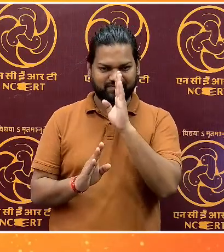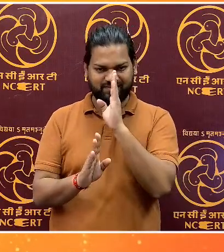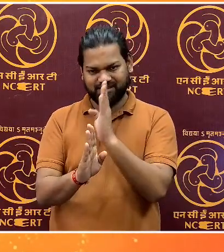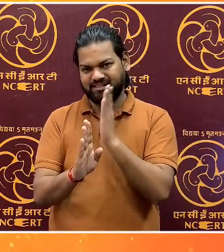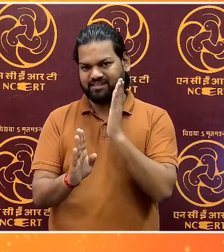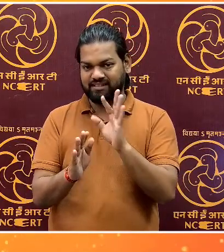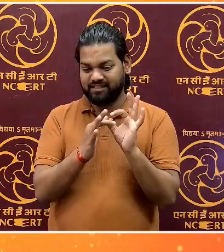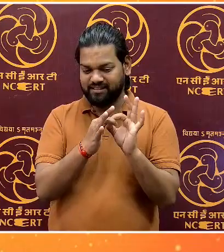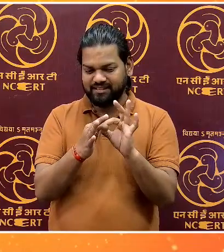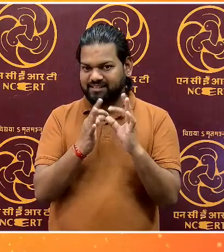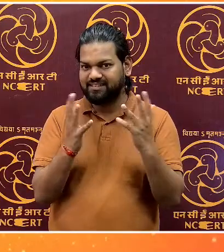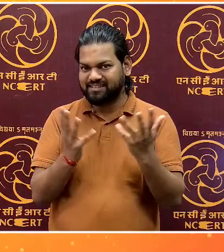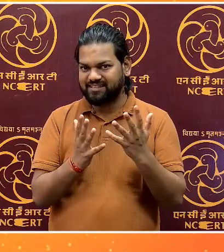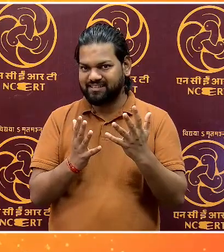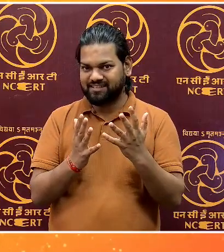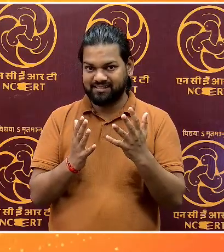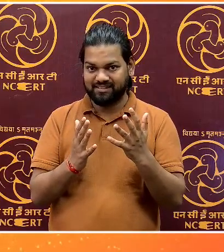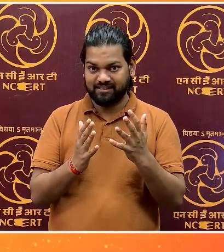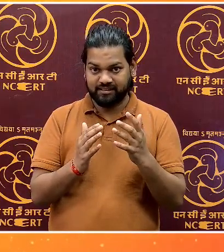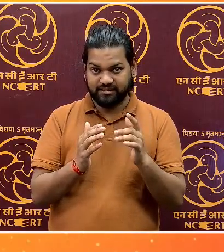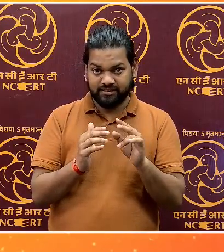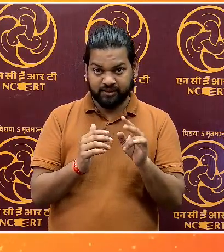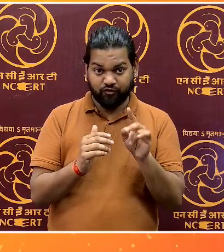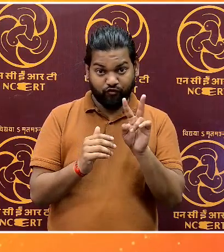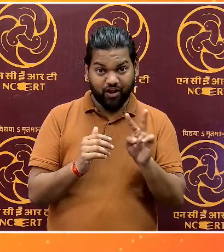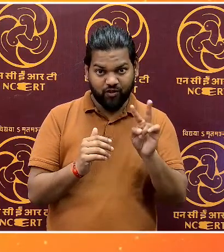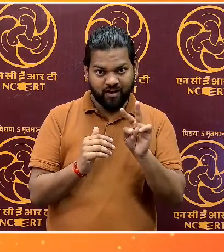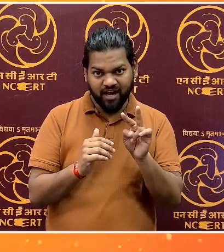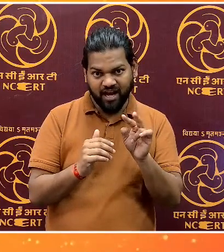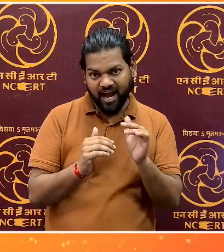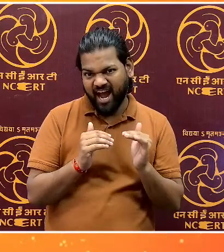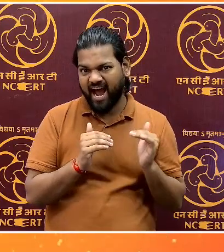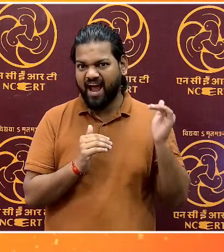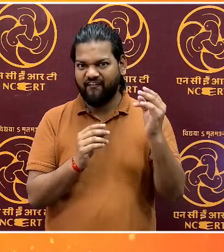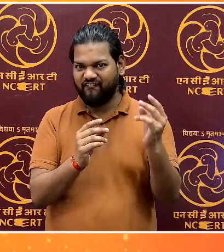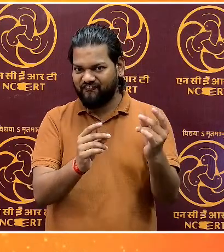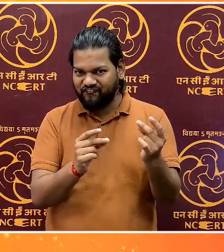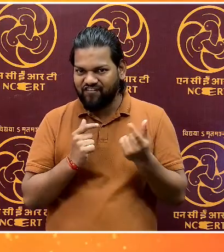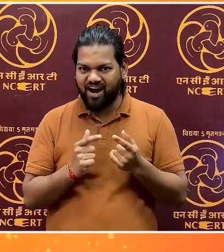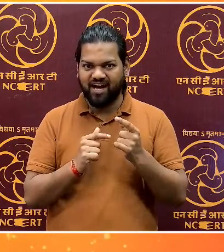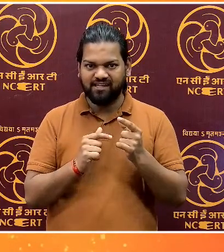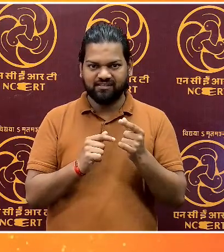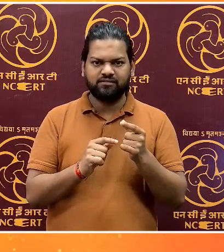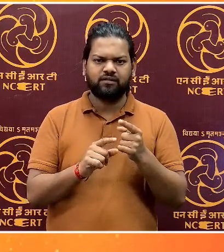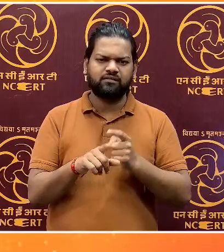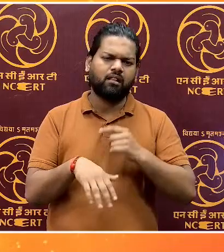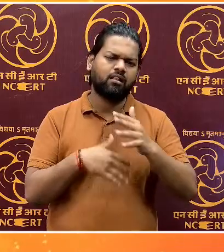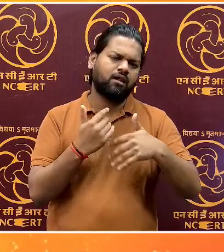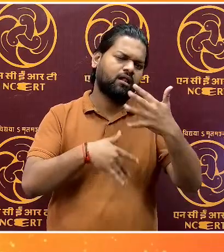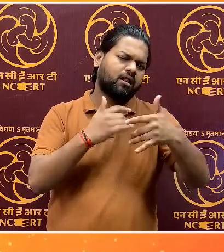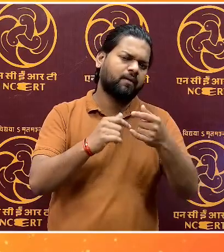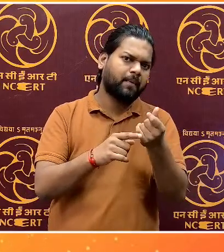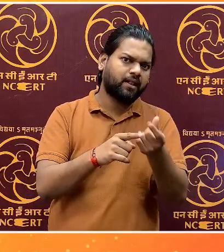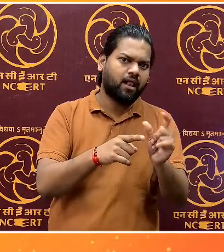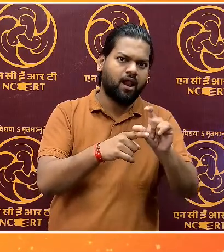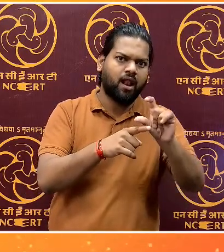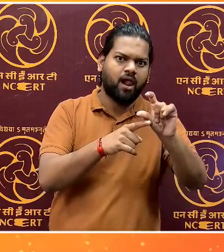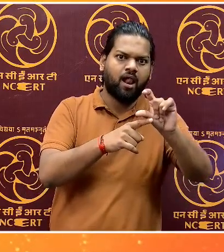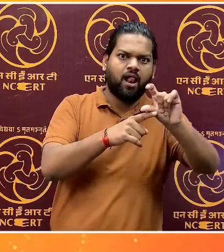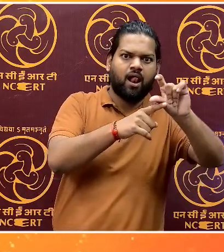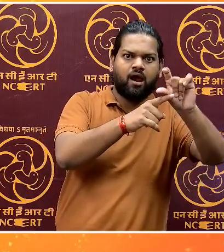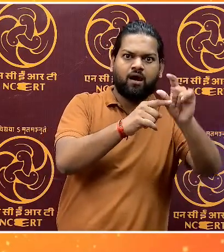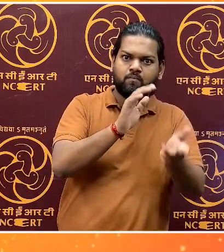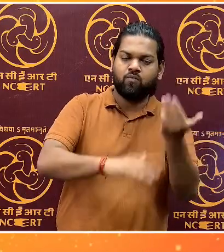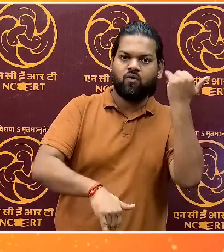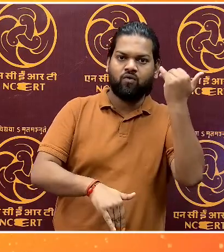the relation is that higher the interest rate, faster the money grows over the time, which means higher the